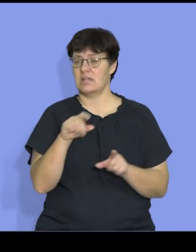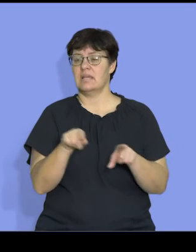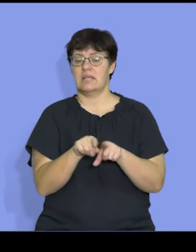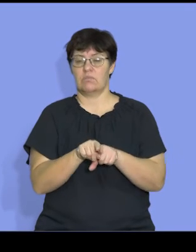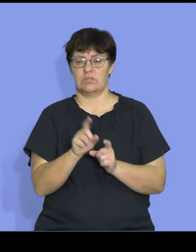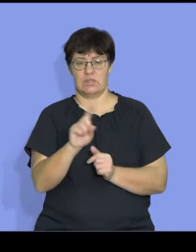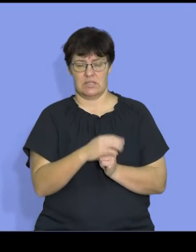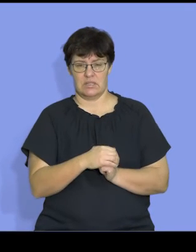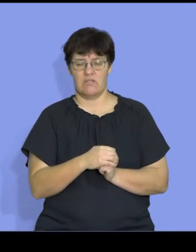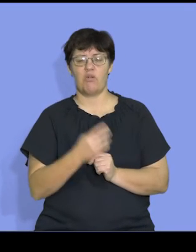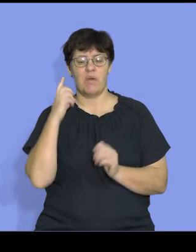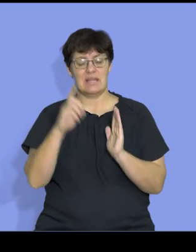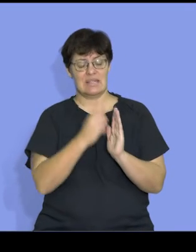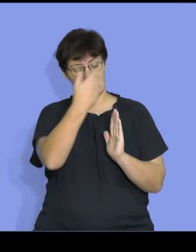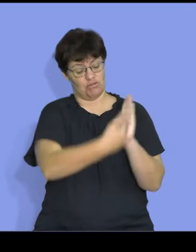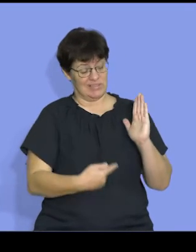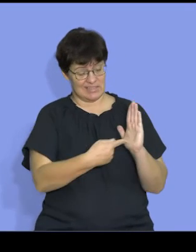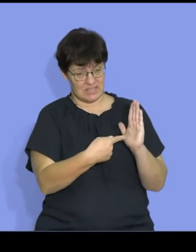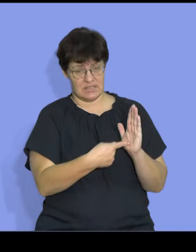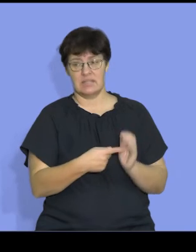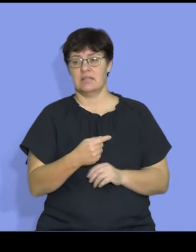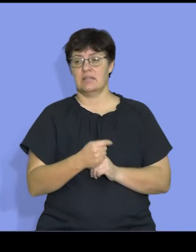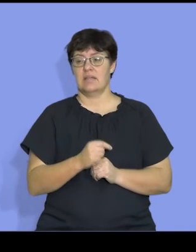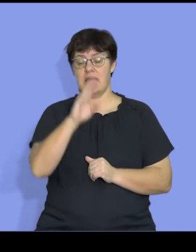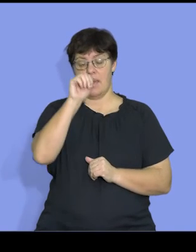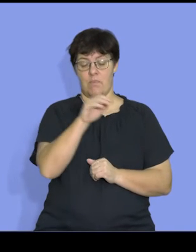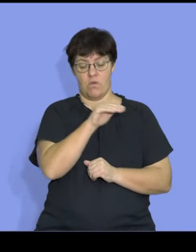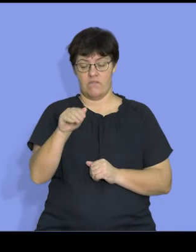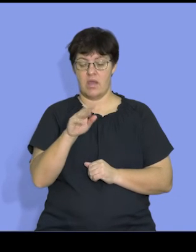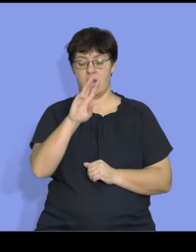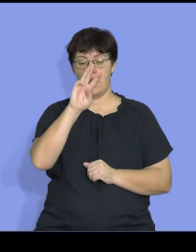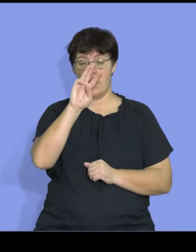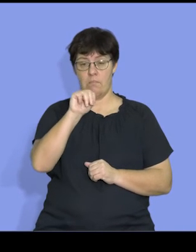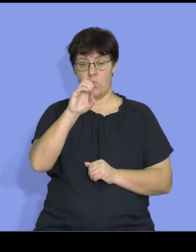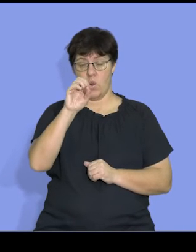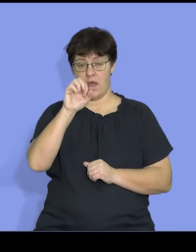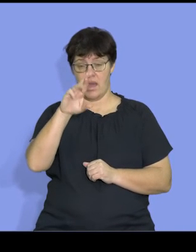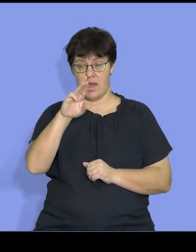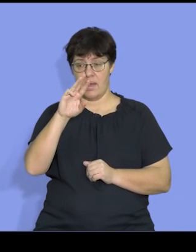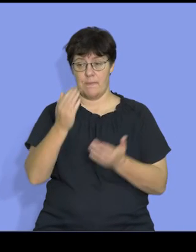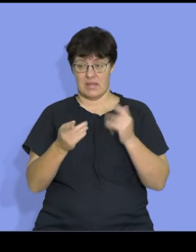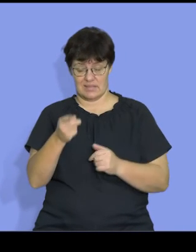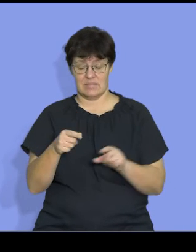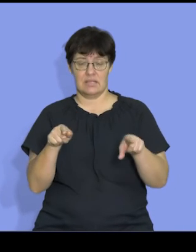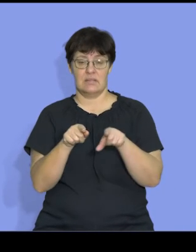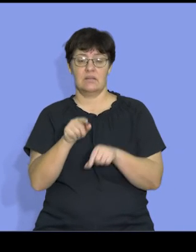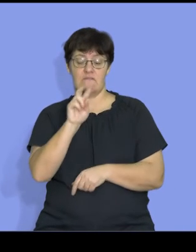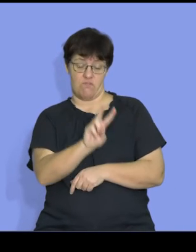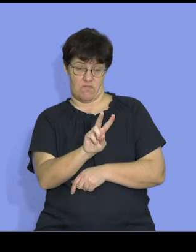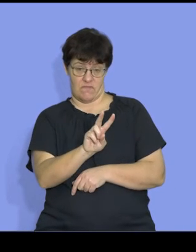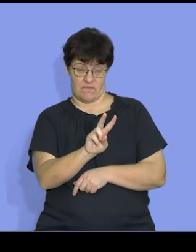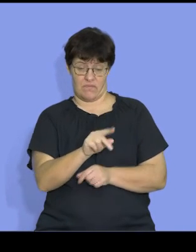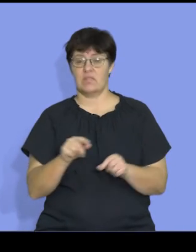equal to, this is from the data sheet, is equal to mass over molar mass multiplied by volume. Right, so what